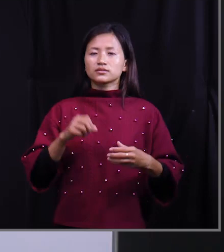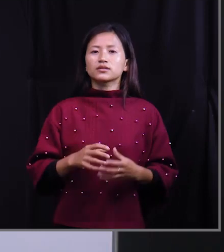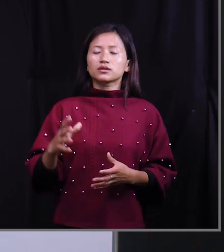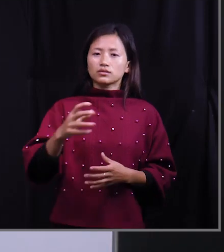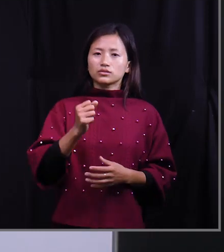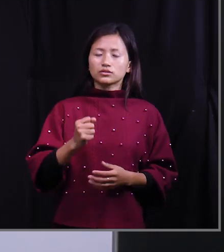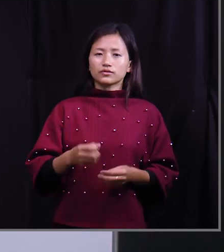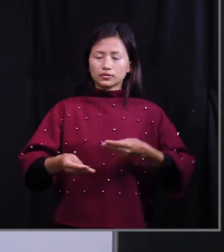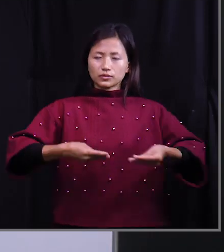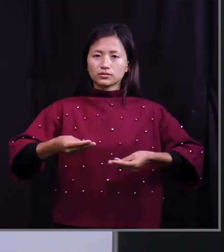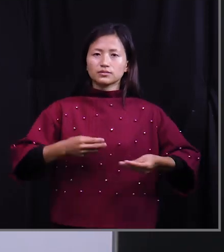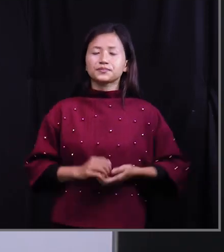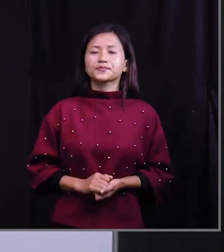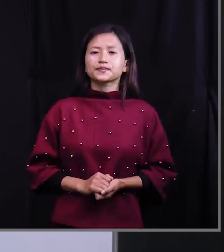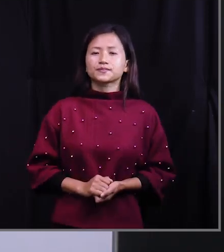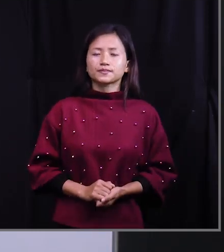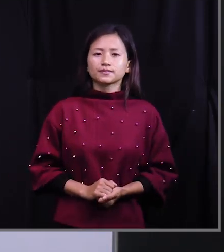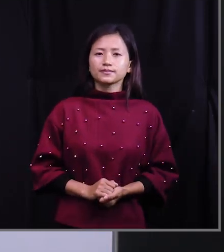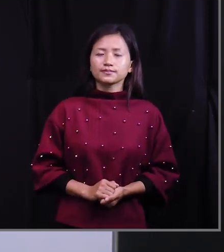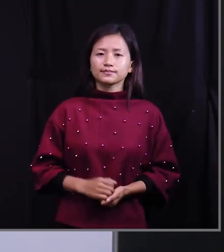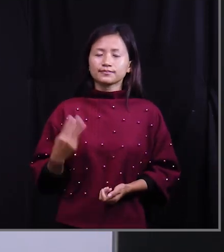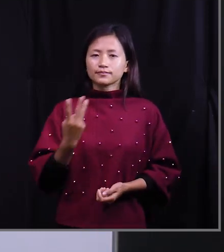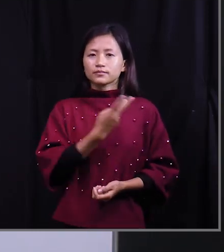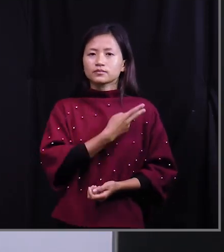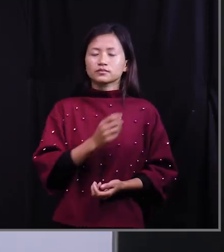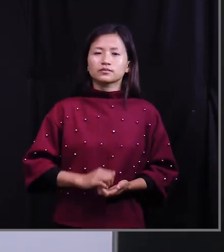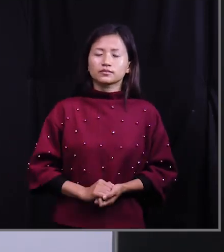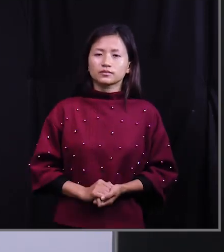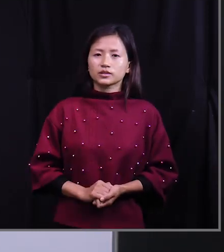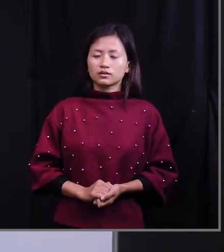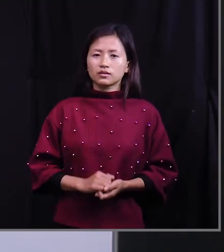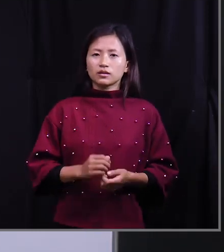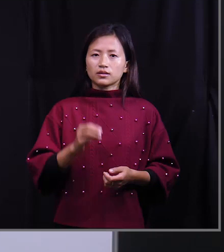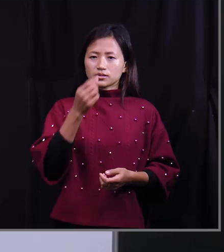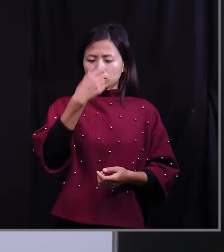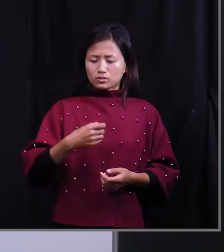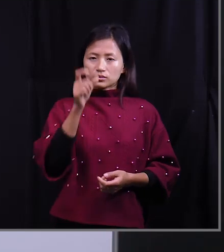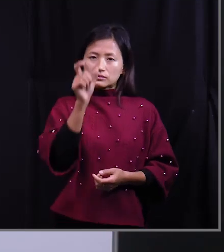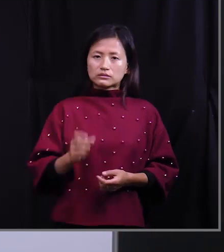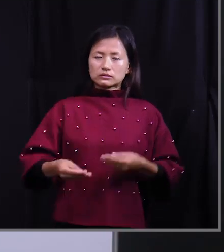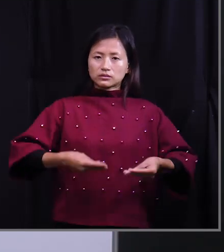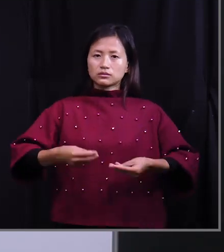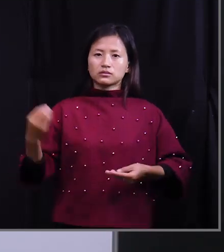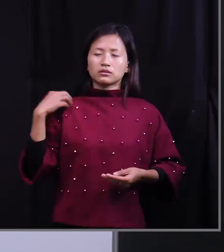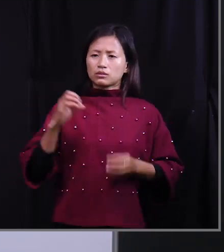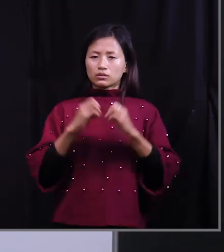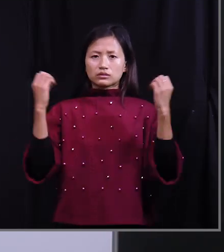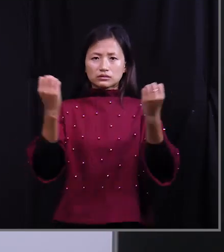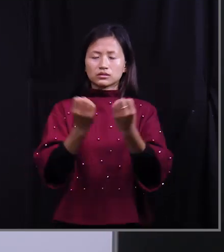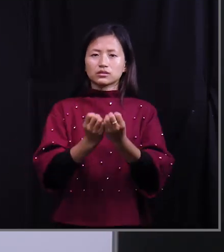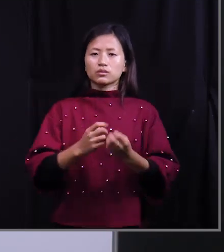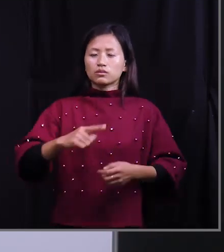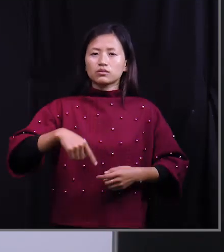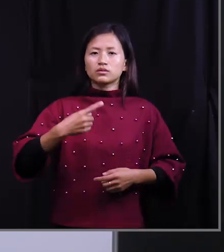control of the business. So we as an entrepreneur in the organization, we always